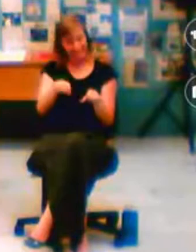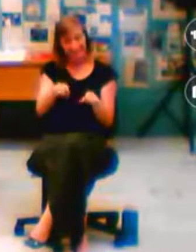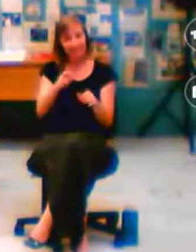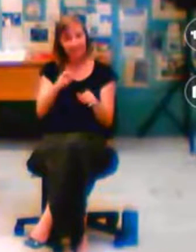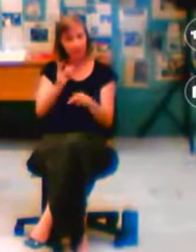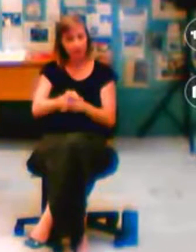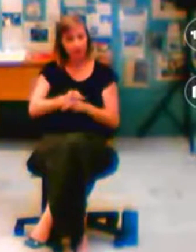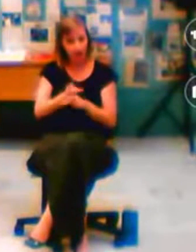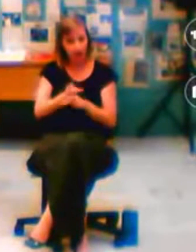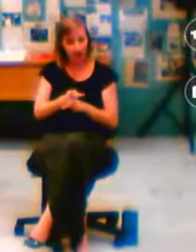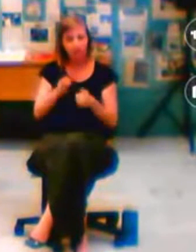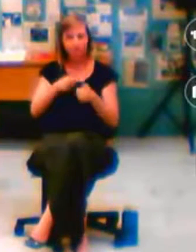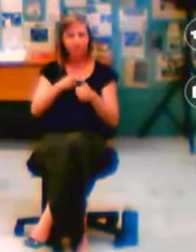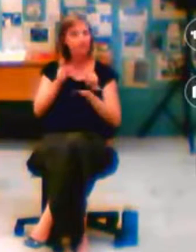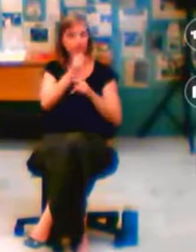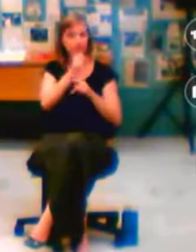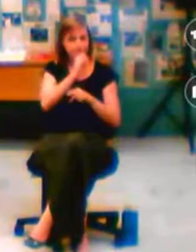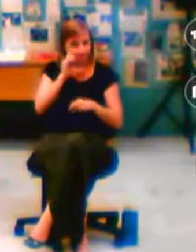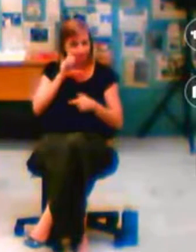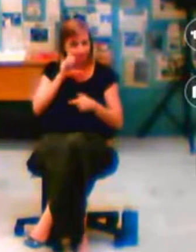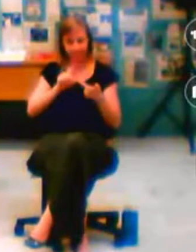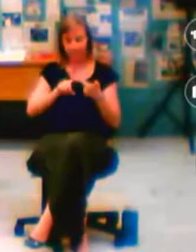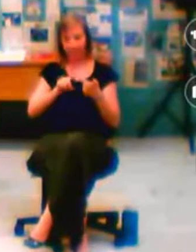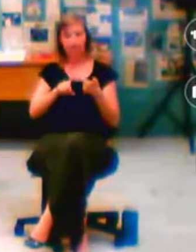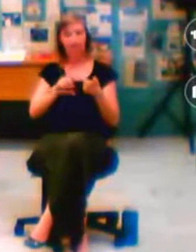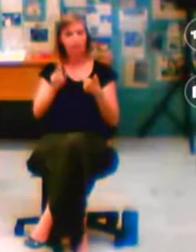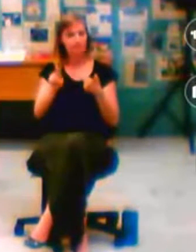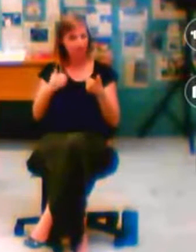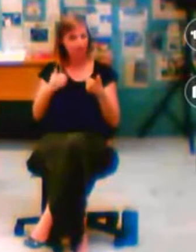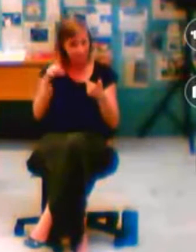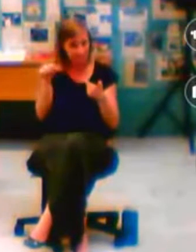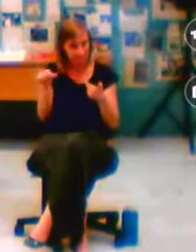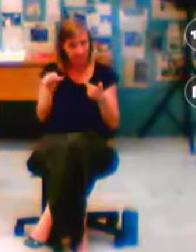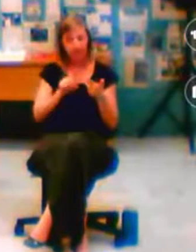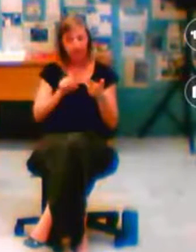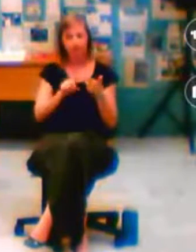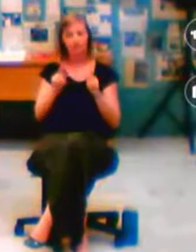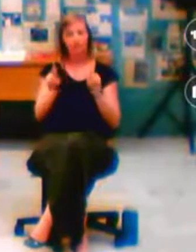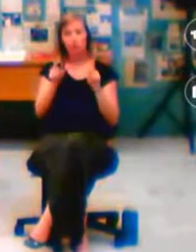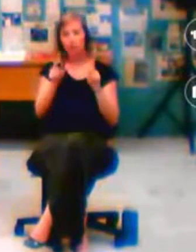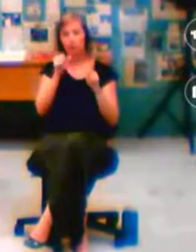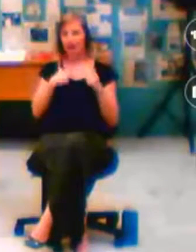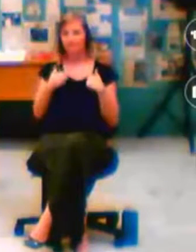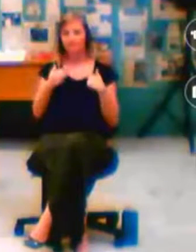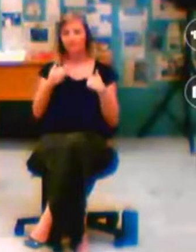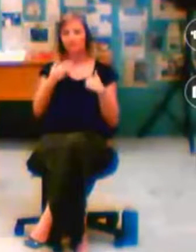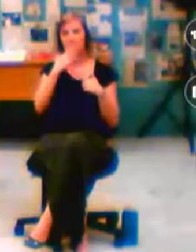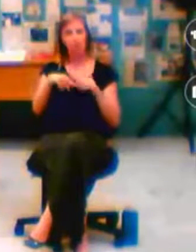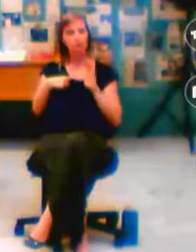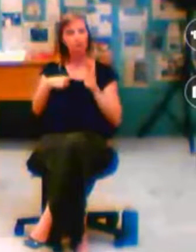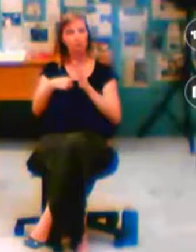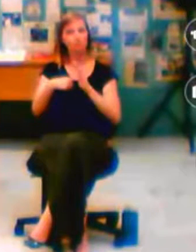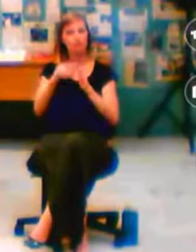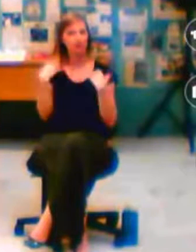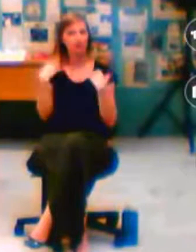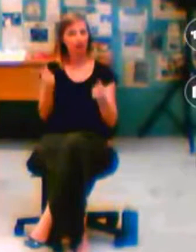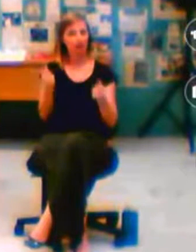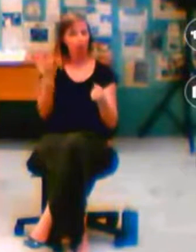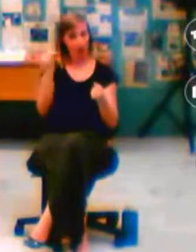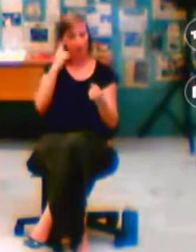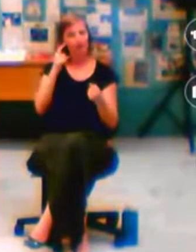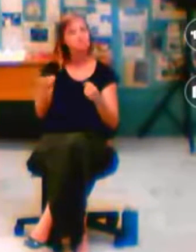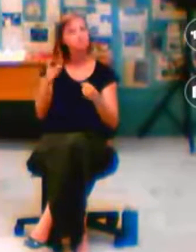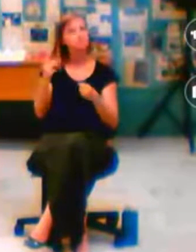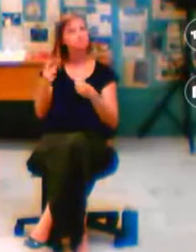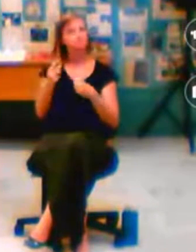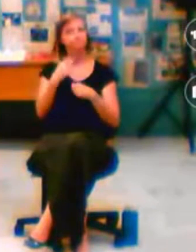who need the care. We have this warped system where the people who most need medical care are people who are